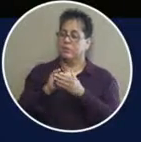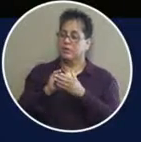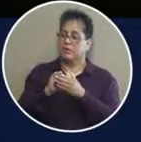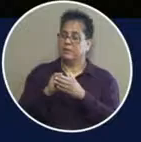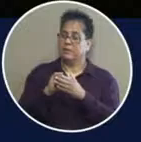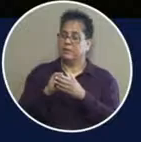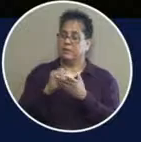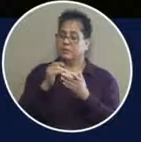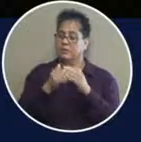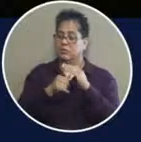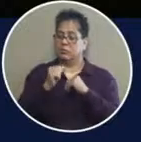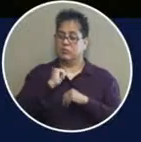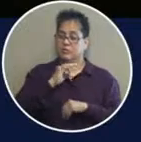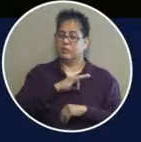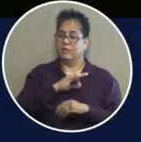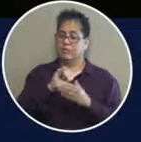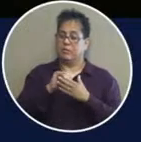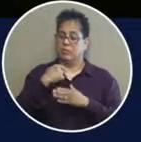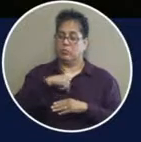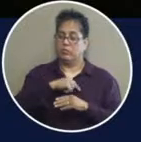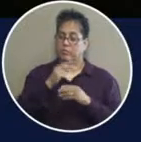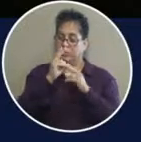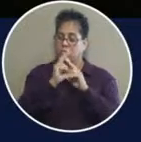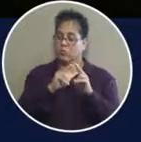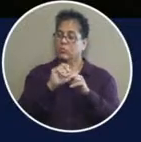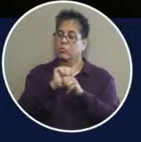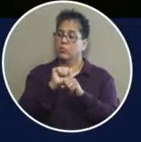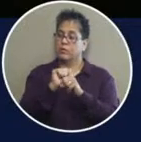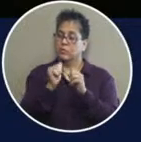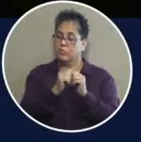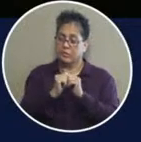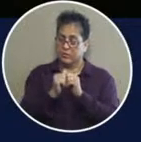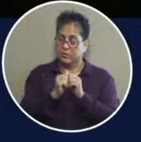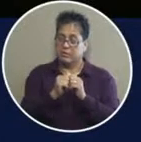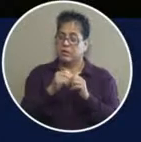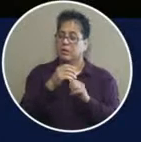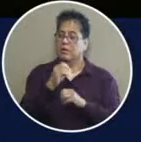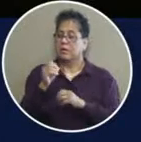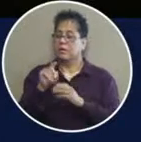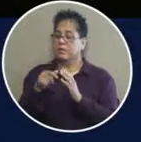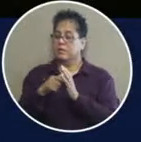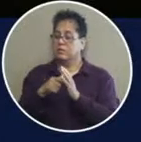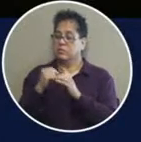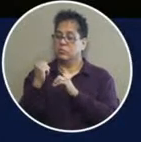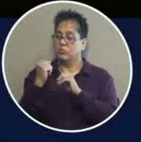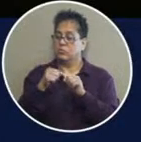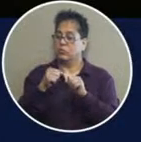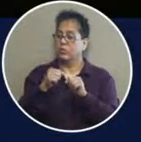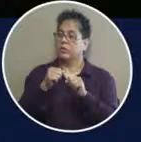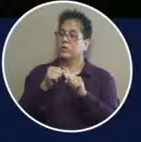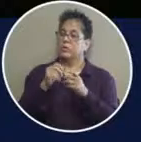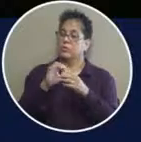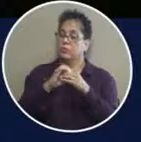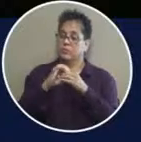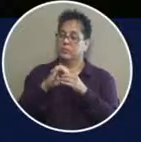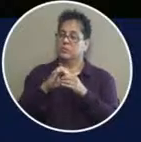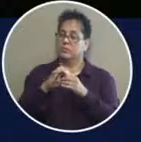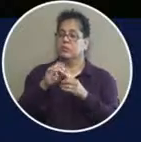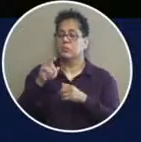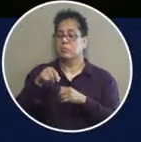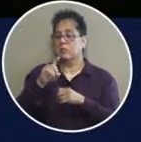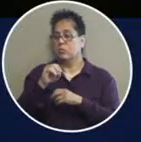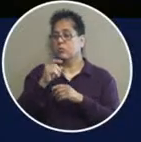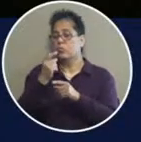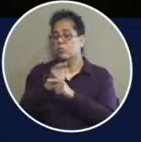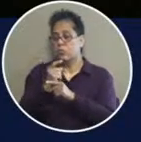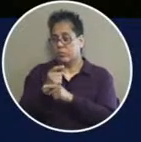of your staff. We've been honored to work together. And I believe that this is a strong coalition that is absolutely going to do the right thing.